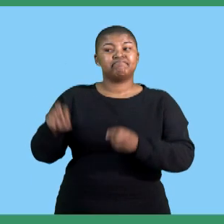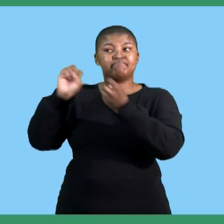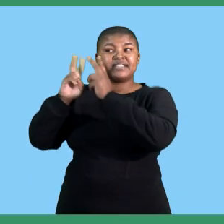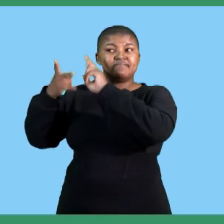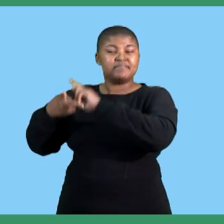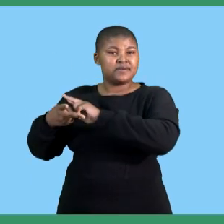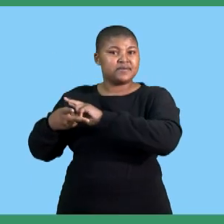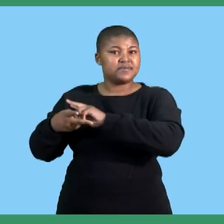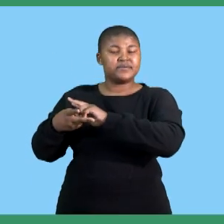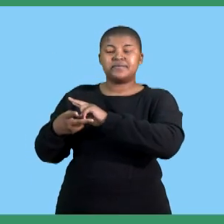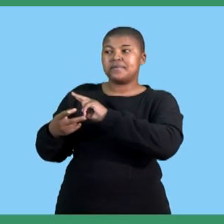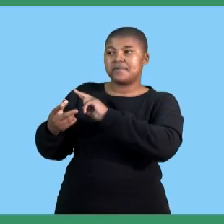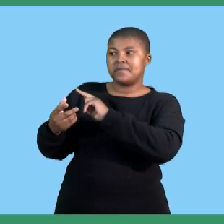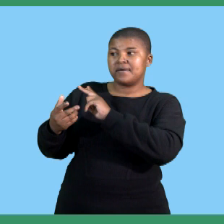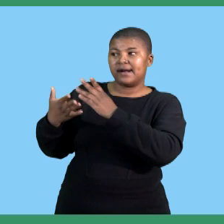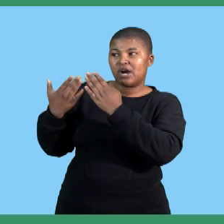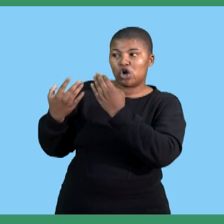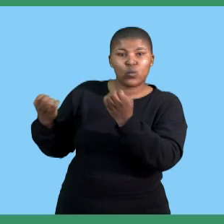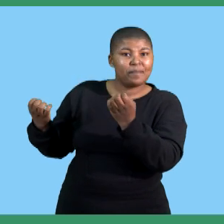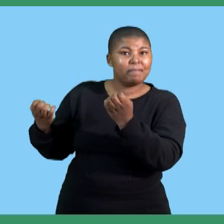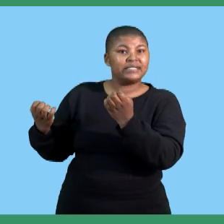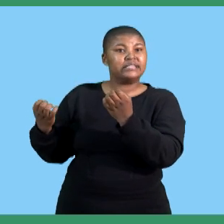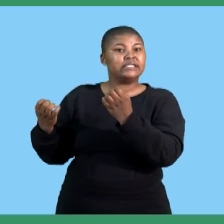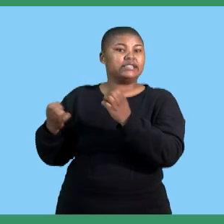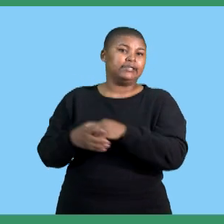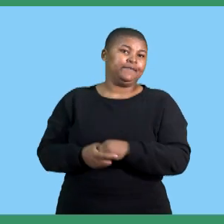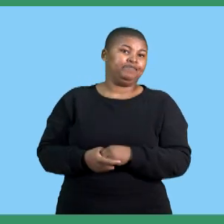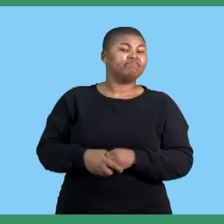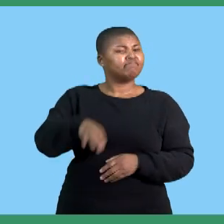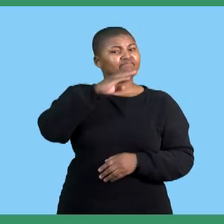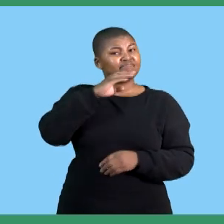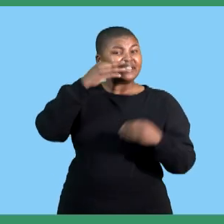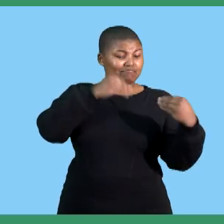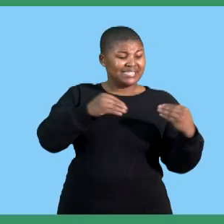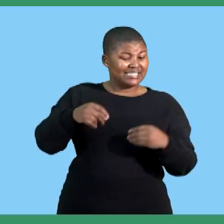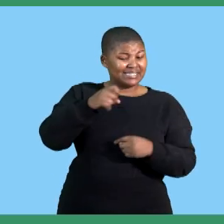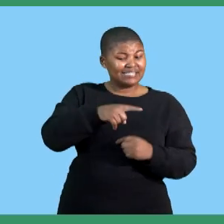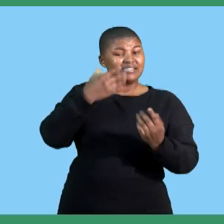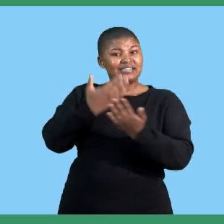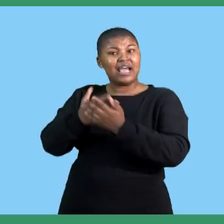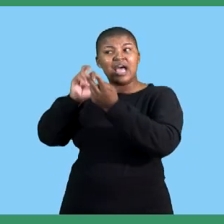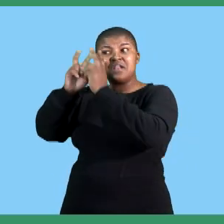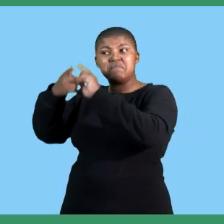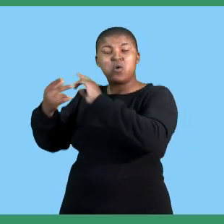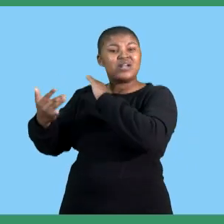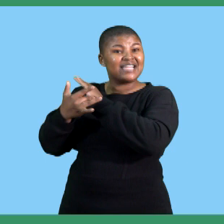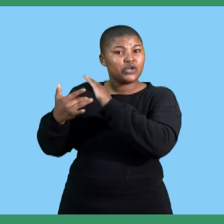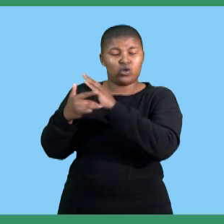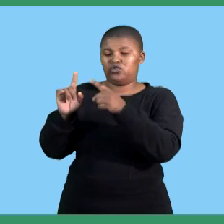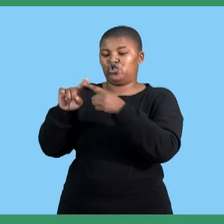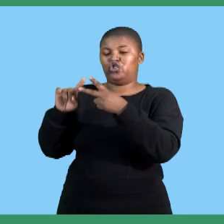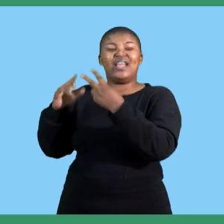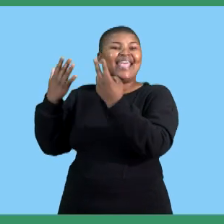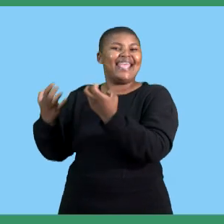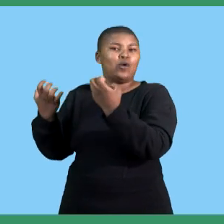hire purchase. Businesses can lease certain assets, such as equipment and technology, which